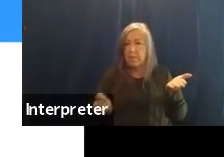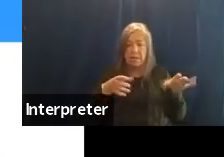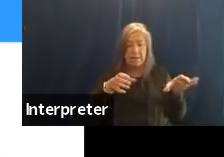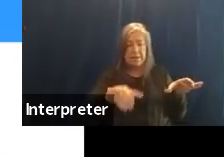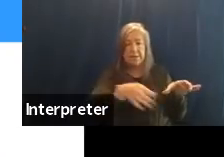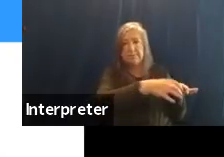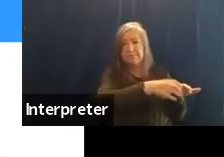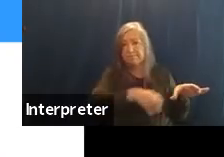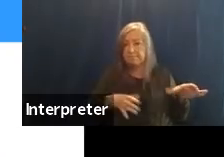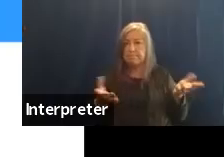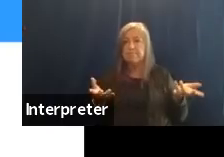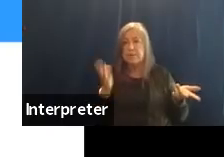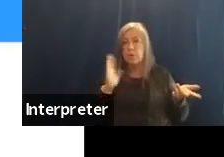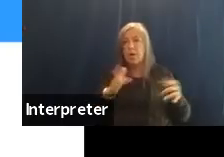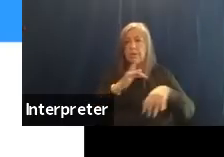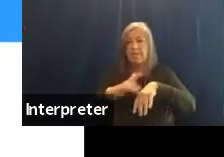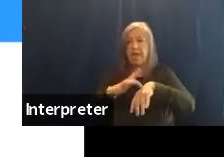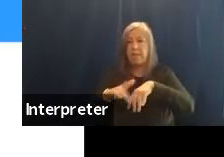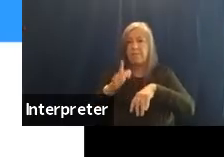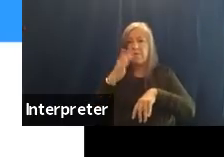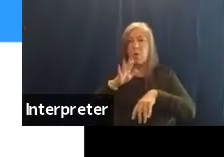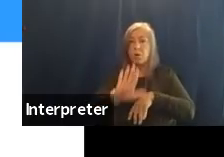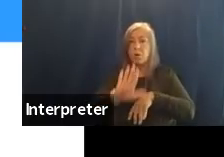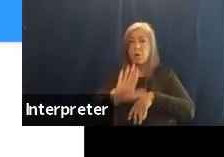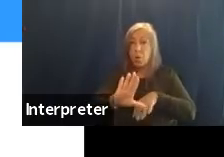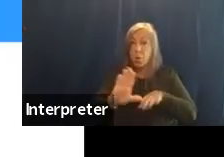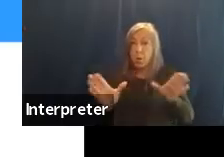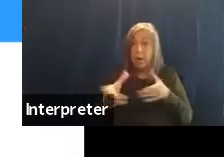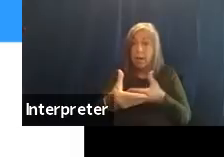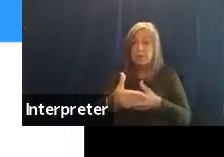good. So what about,